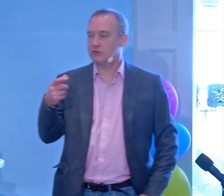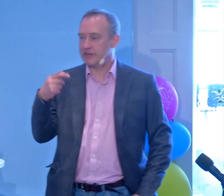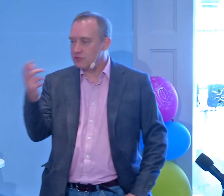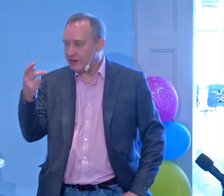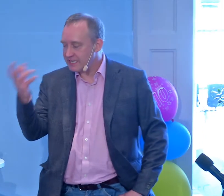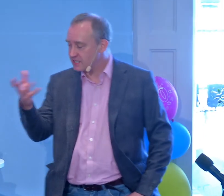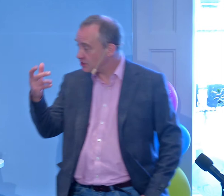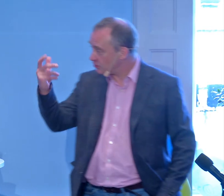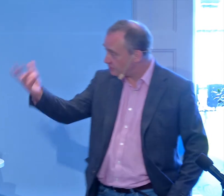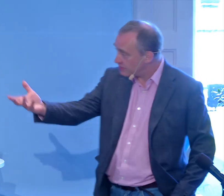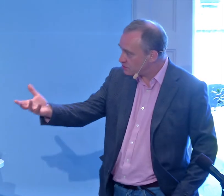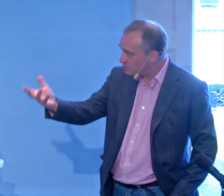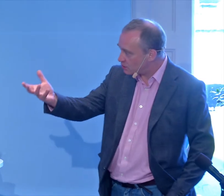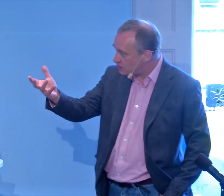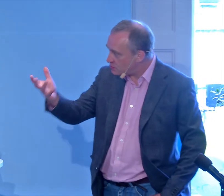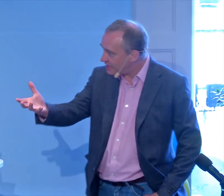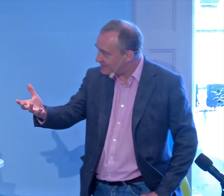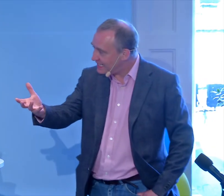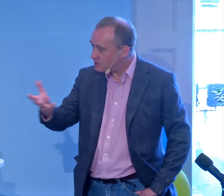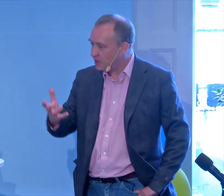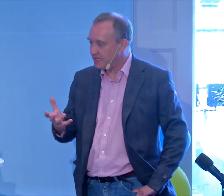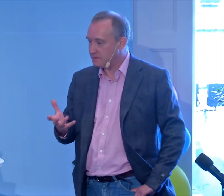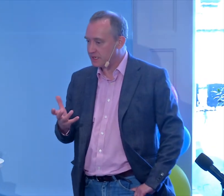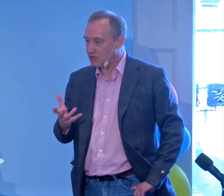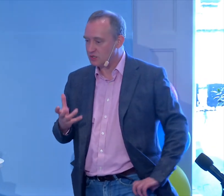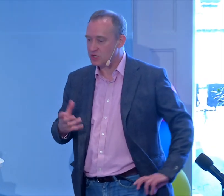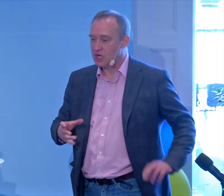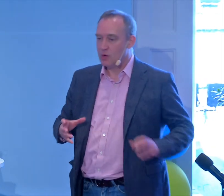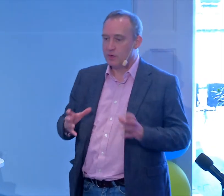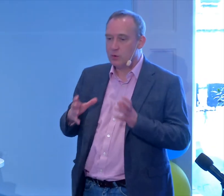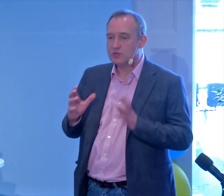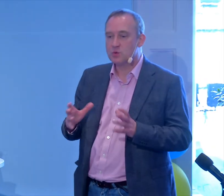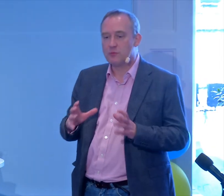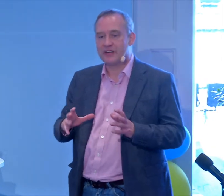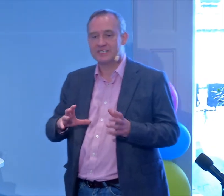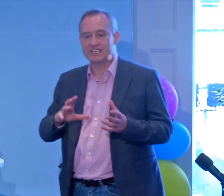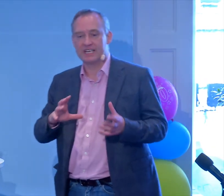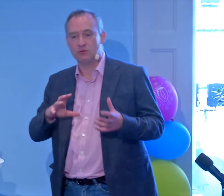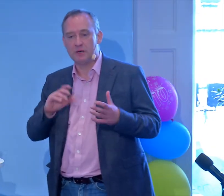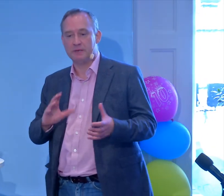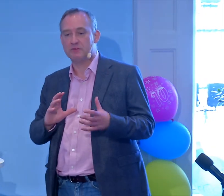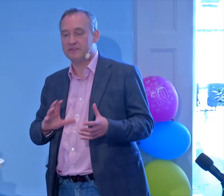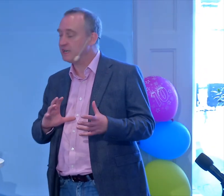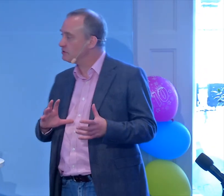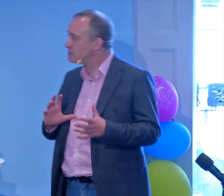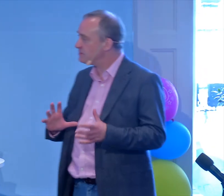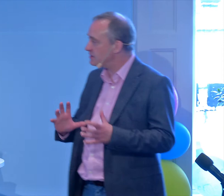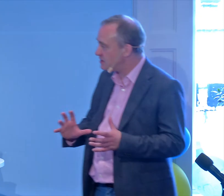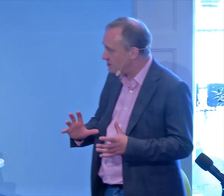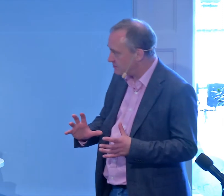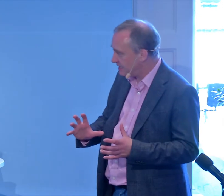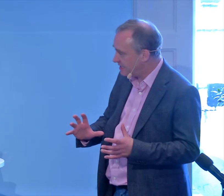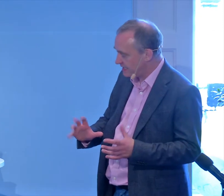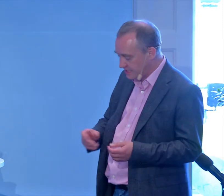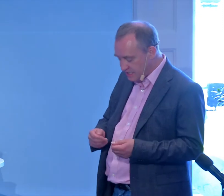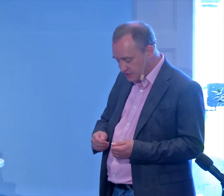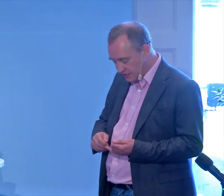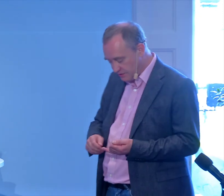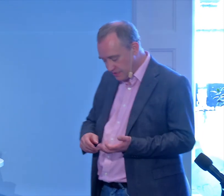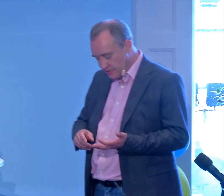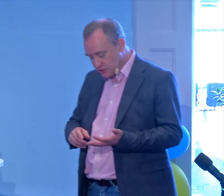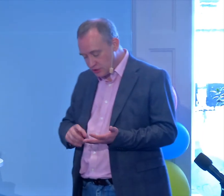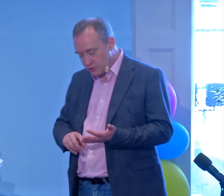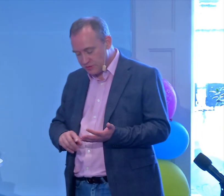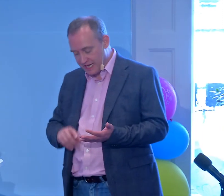virtually recreate the sort of regional model you have anyway, because we want to operate at a level where people feel ownership of the decision making.